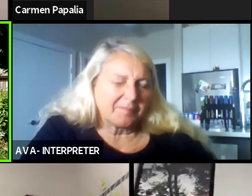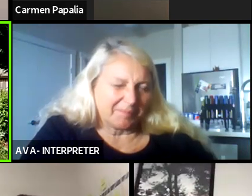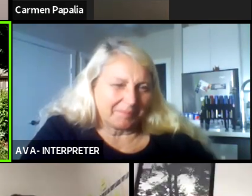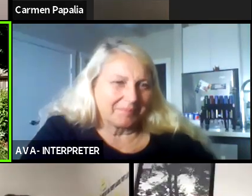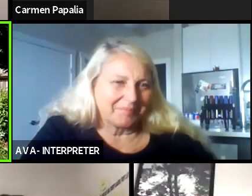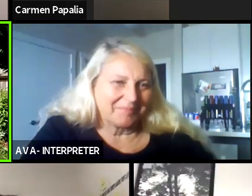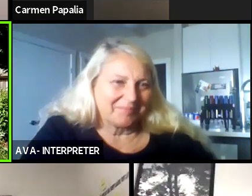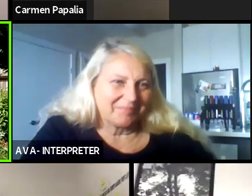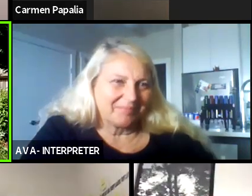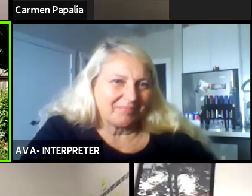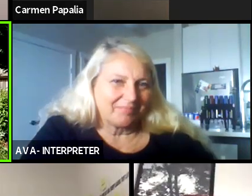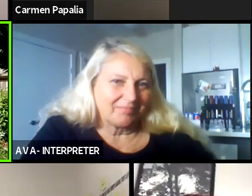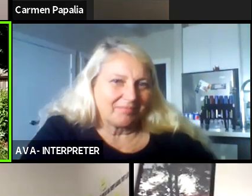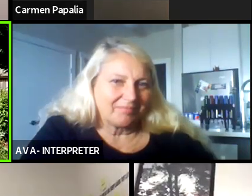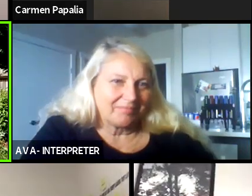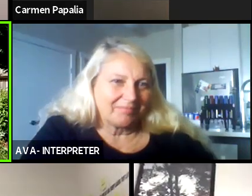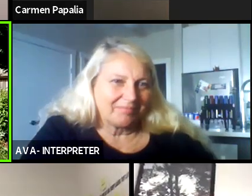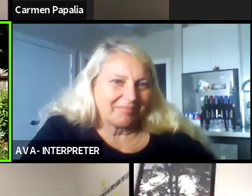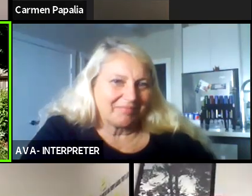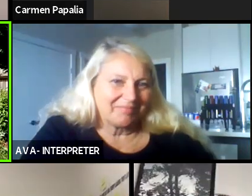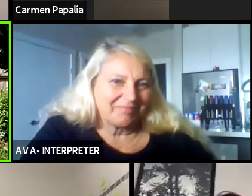through a tilt of the head.